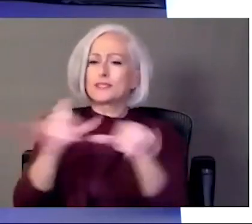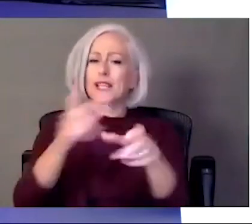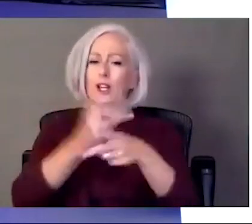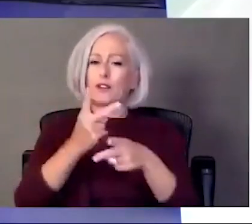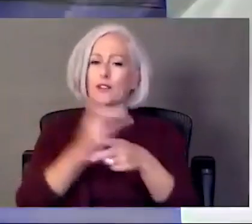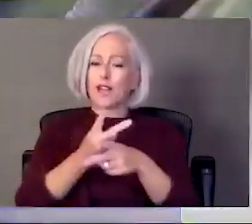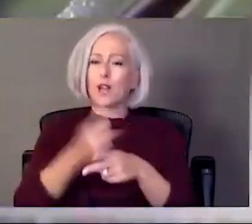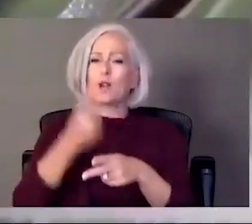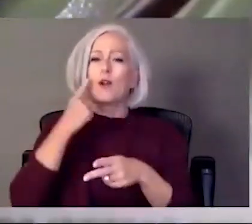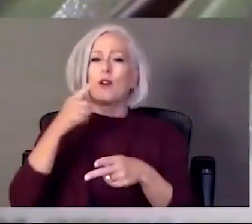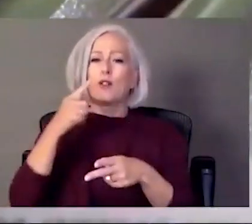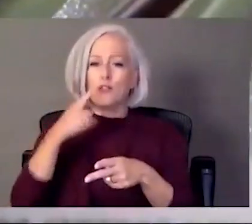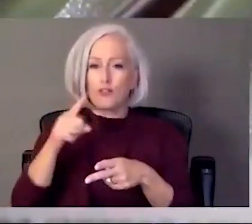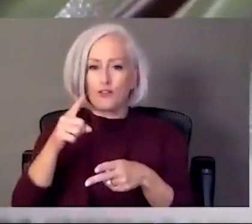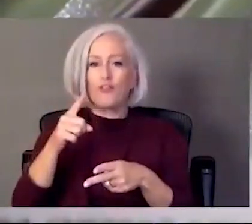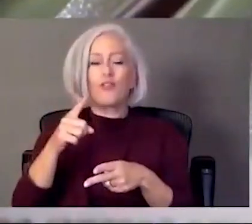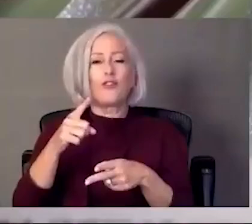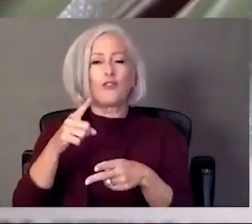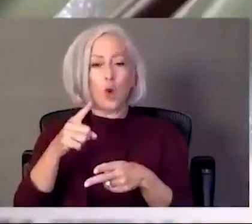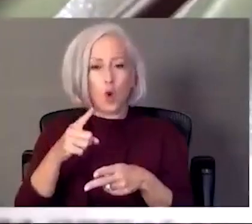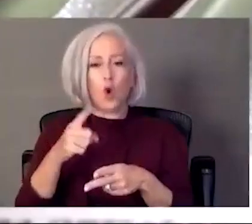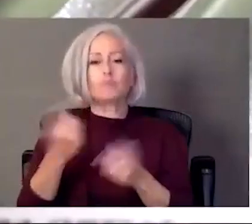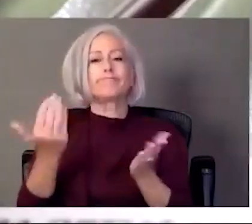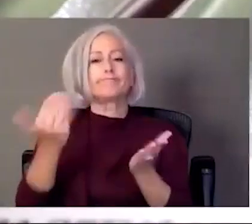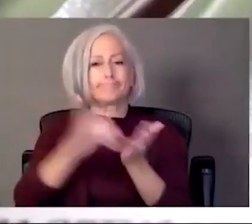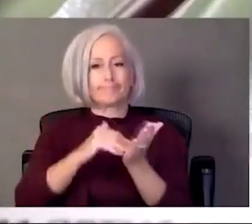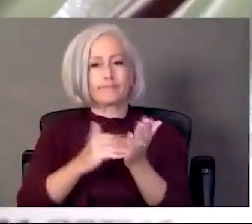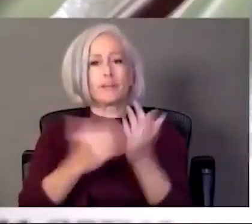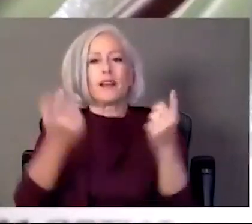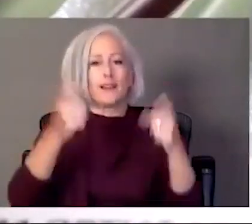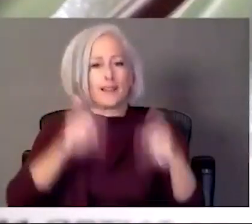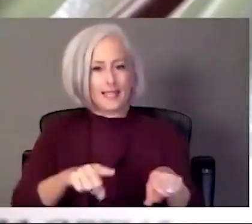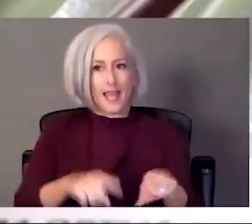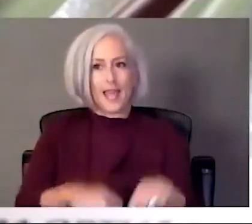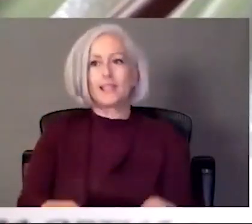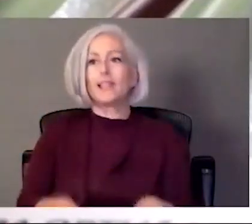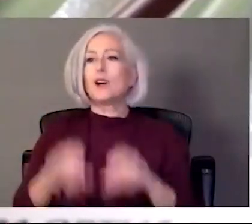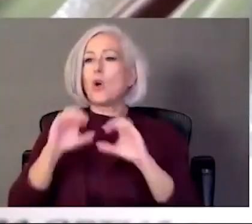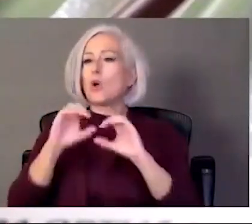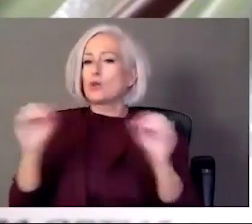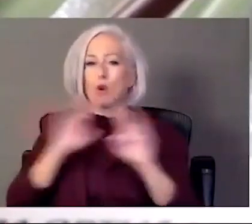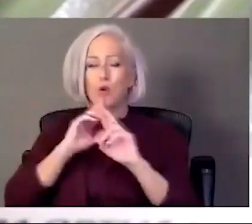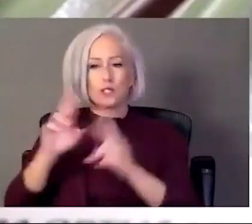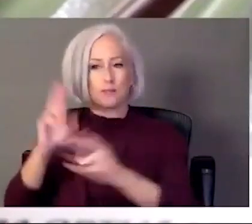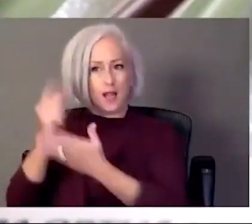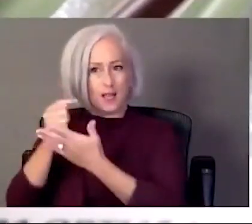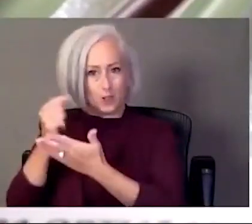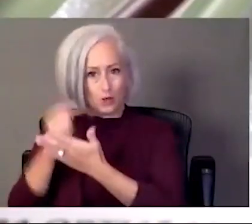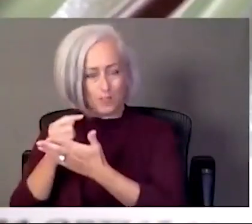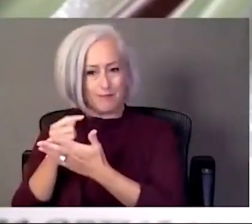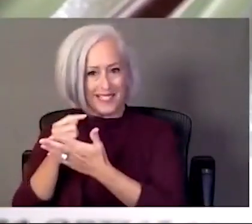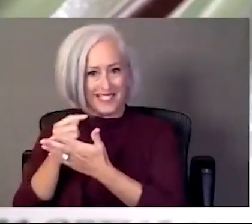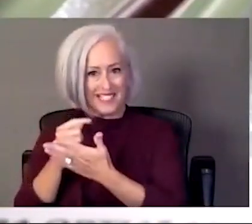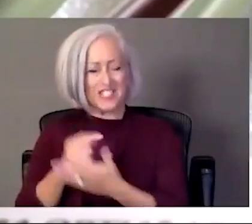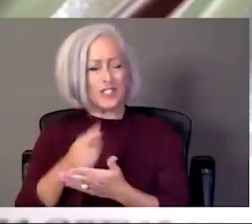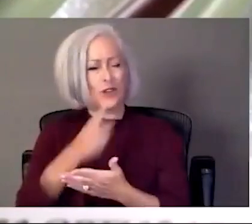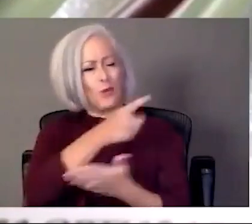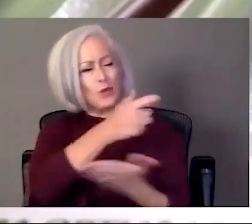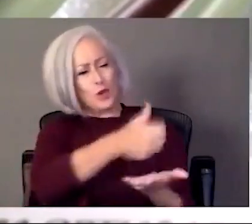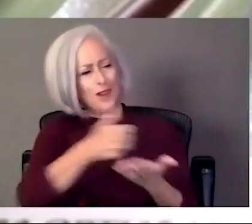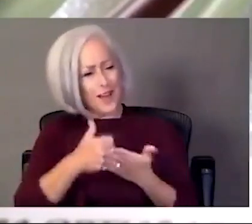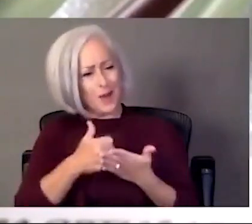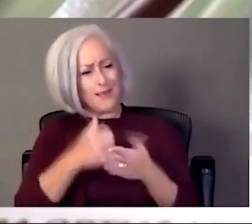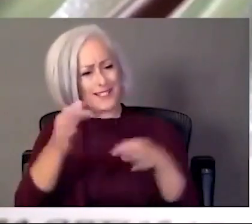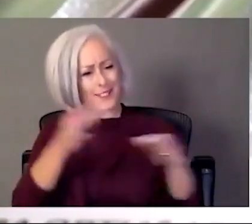relapsed or refractory large B-cell lymphoma. That's a lot of big words for our audience to understand, so you're going to have to help us walk through that for just a moment. We became